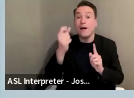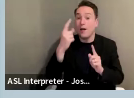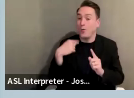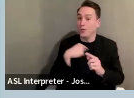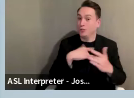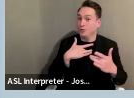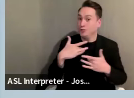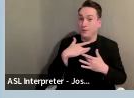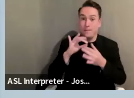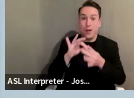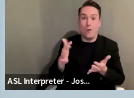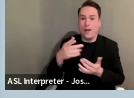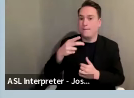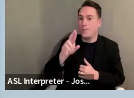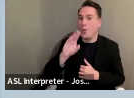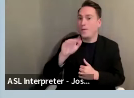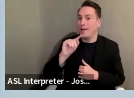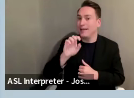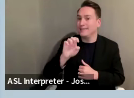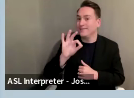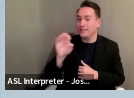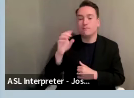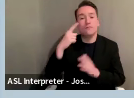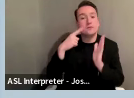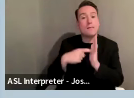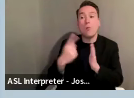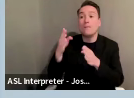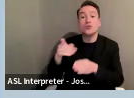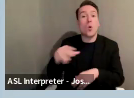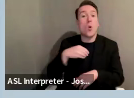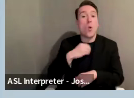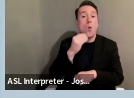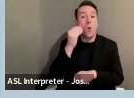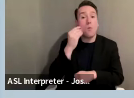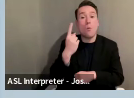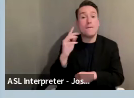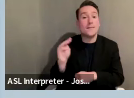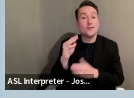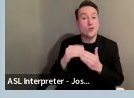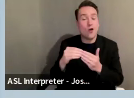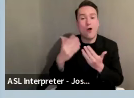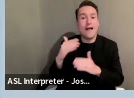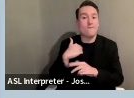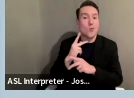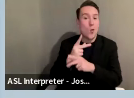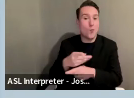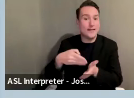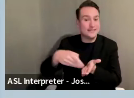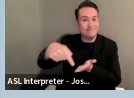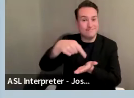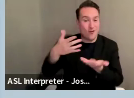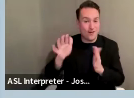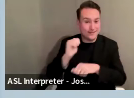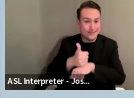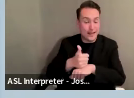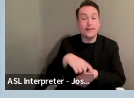one example, with the person who owned, let's say, a home worth $1 million and they had a loan against it, et cetera, their family,